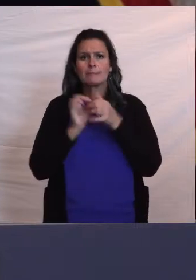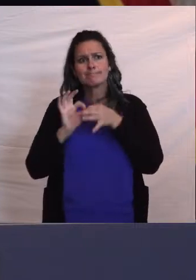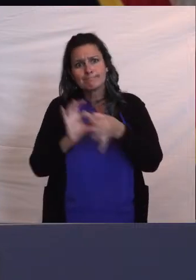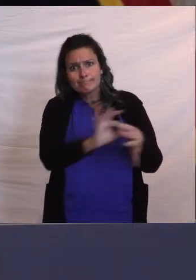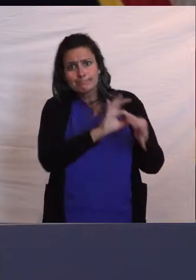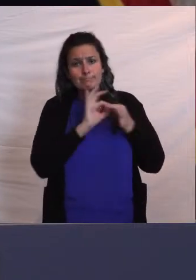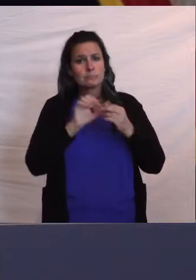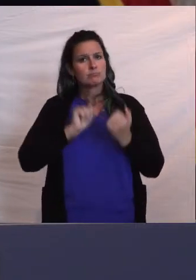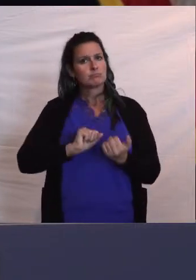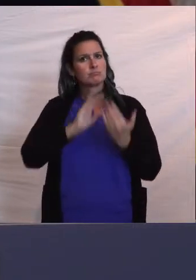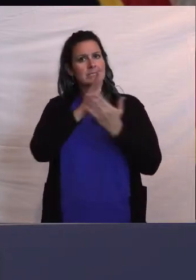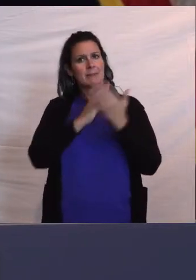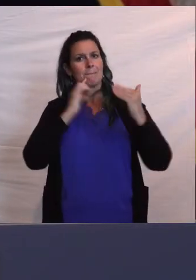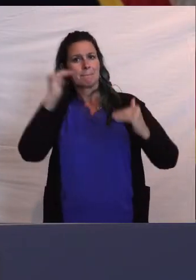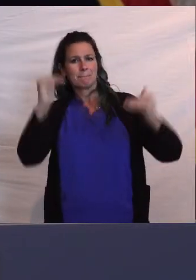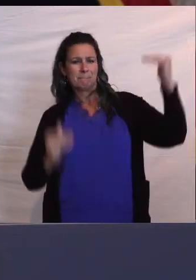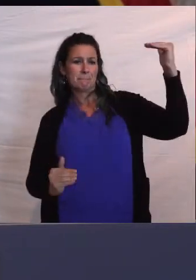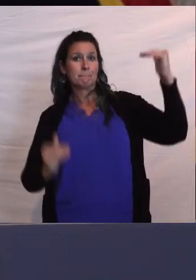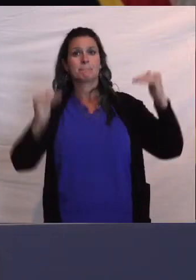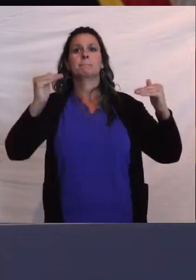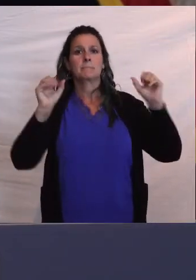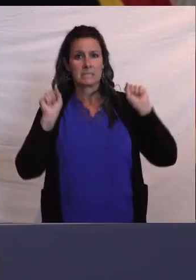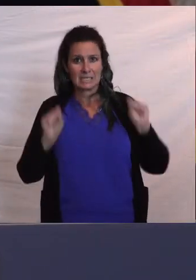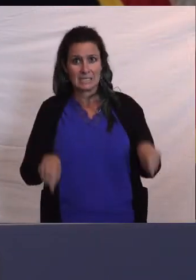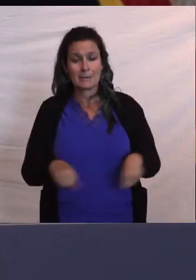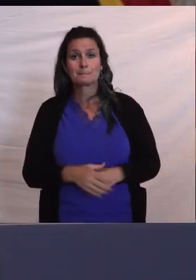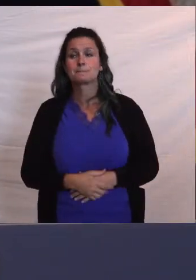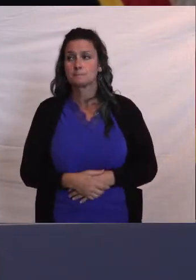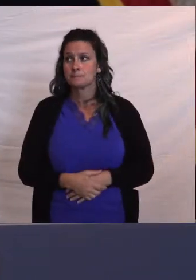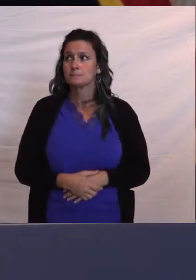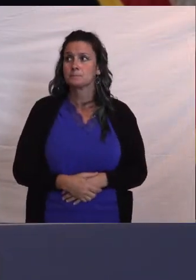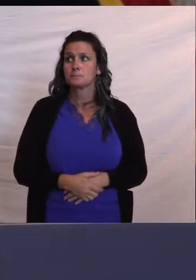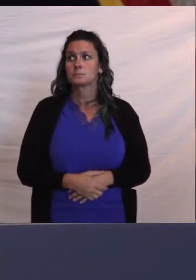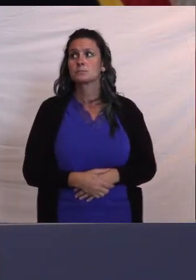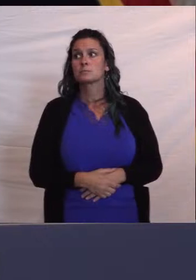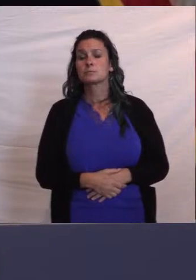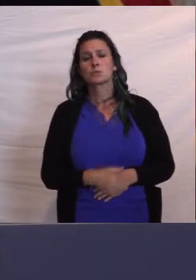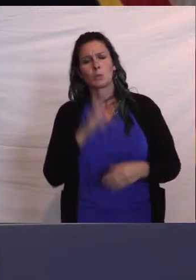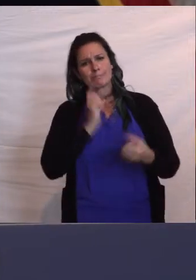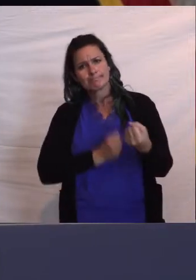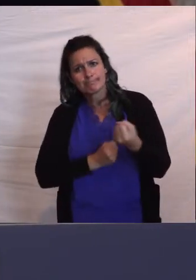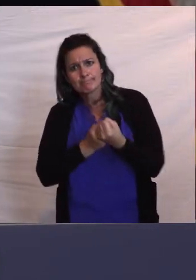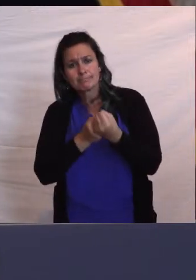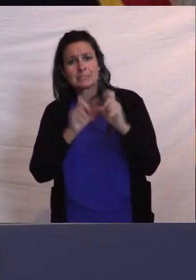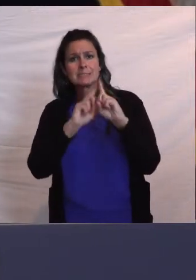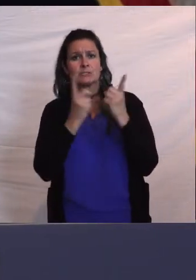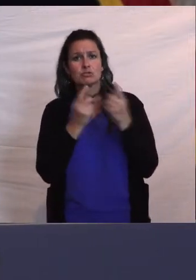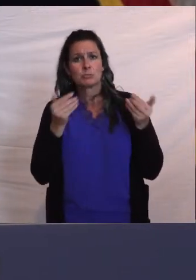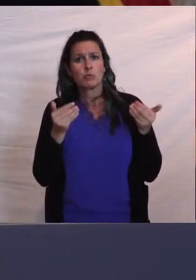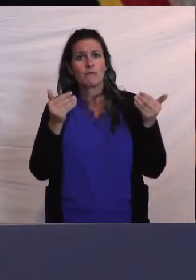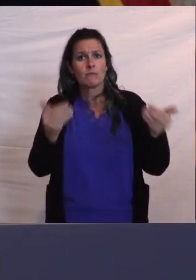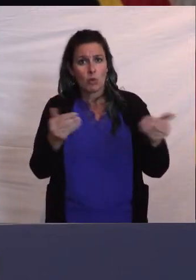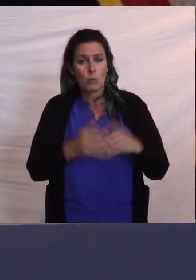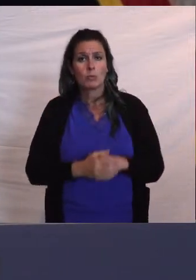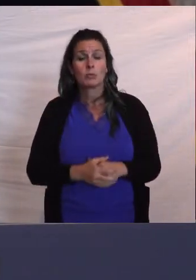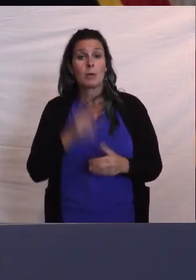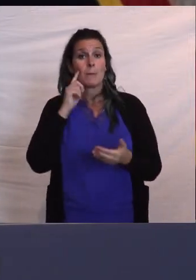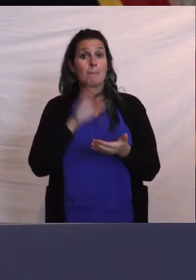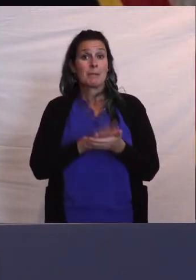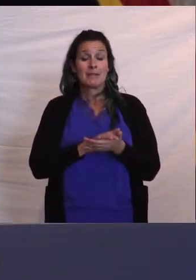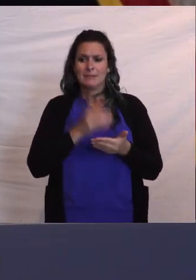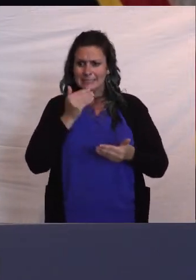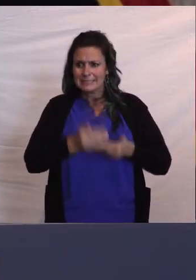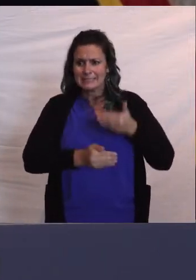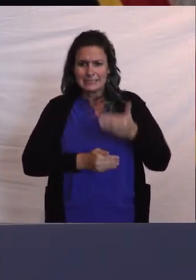to address some of the inequities that you have mentioned. So we stand with districts in moving forward, and we believe that these tranches